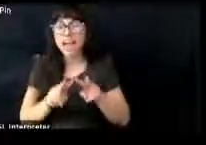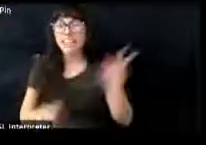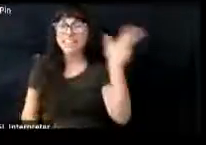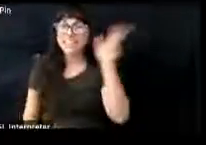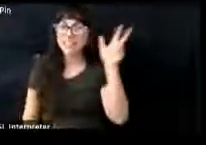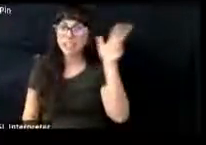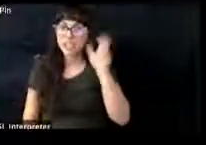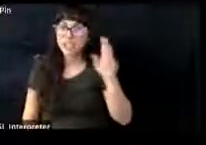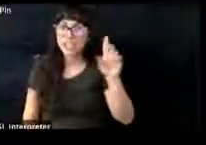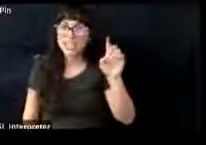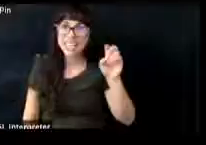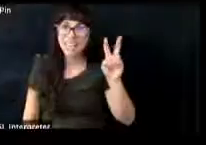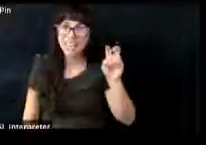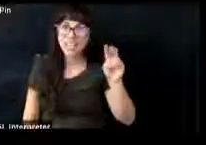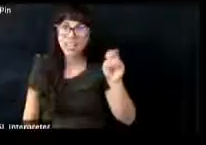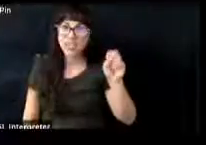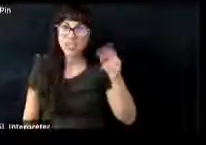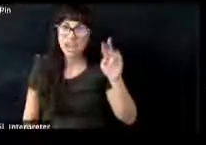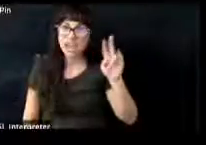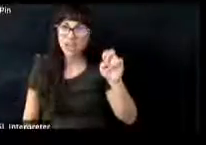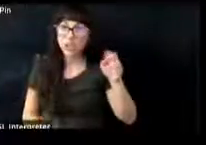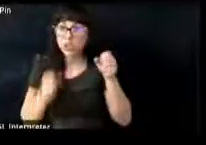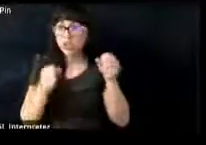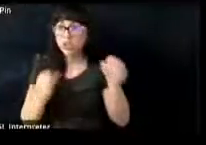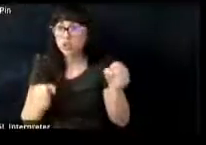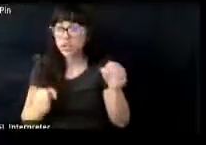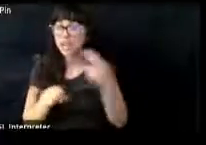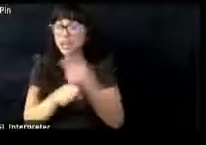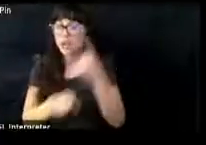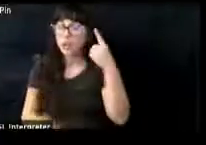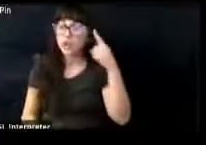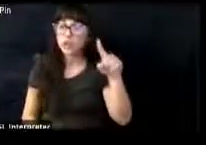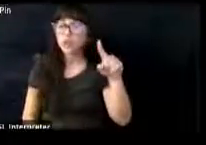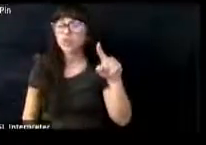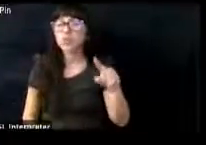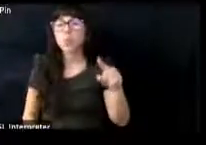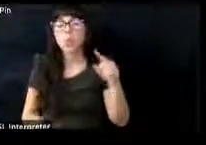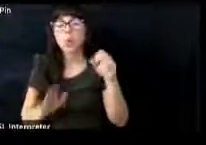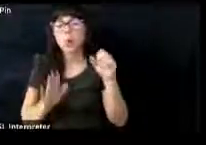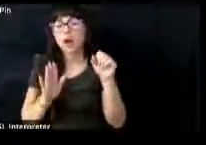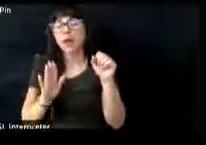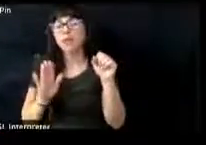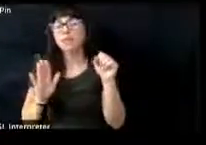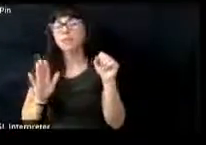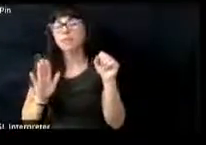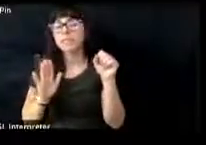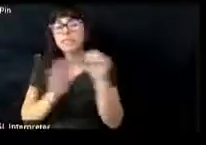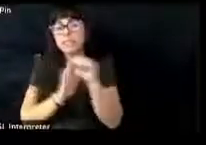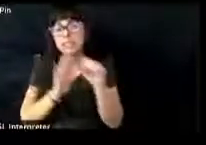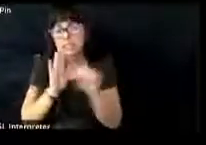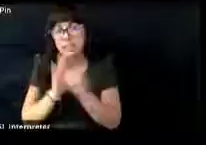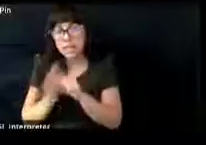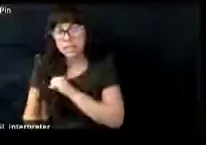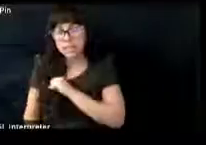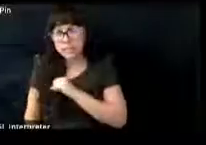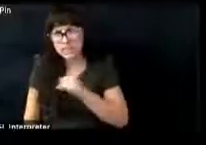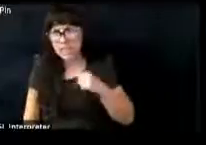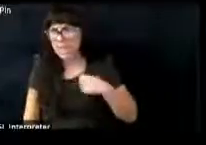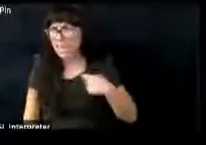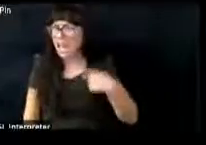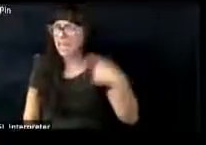used for state senate and for, I think, for state